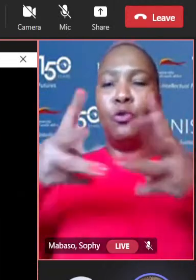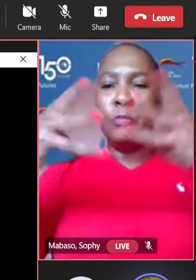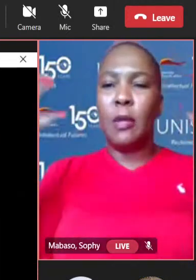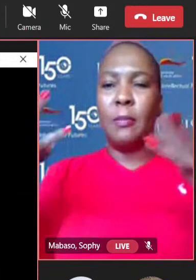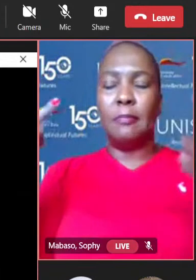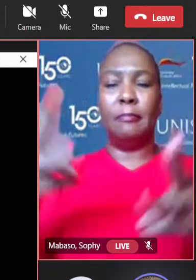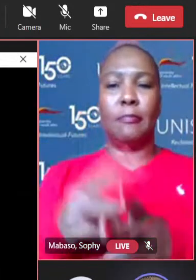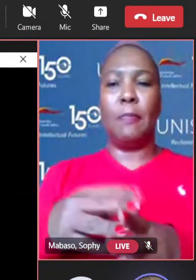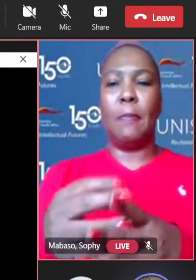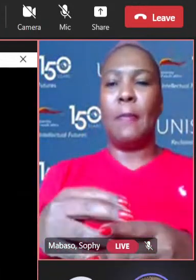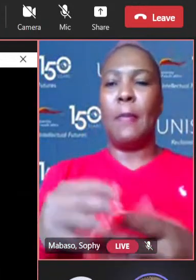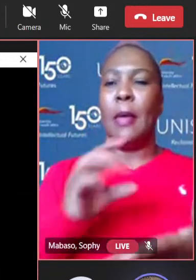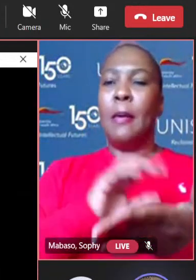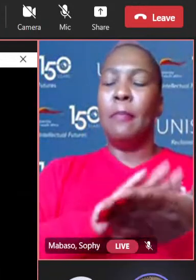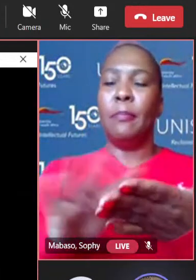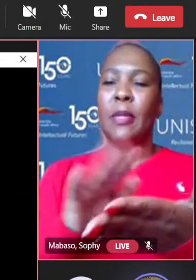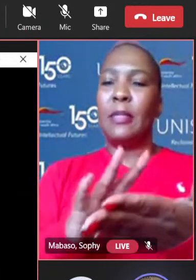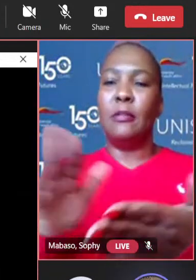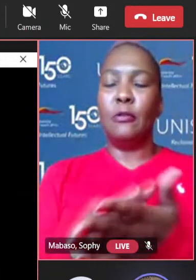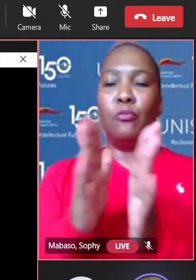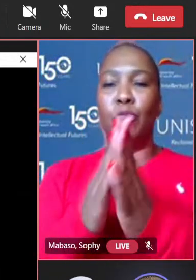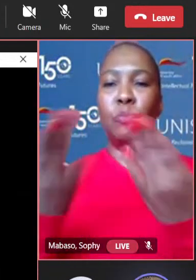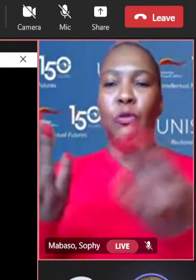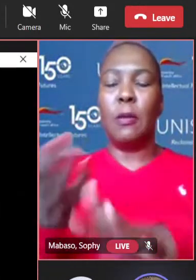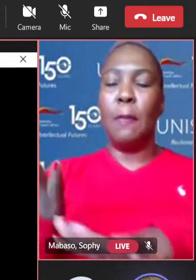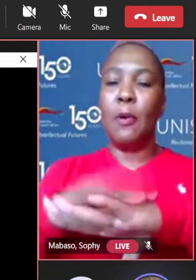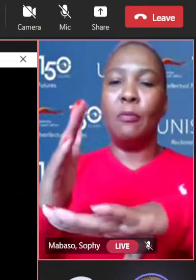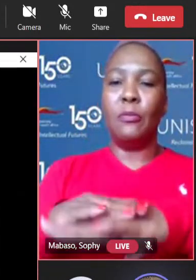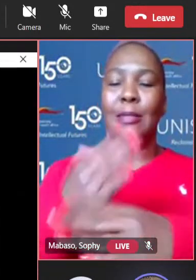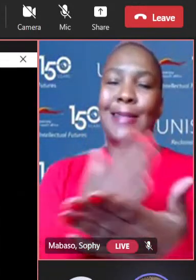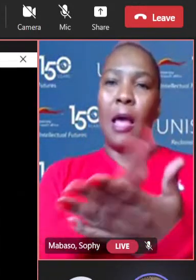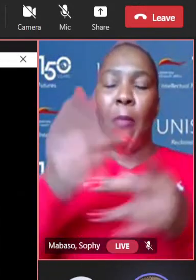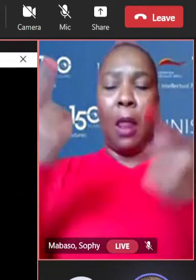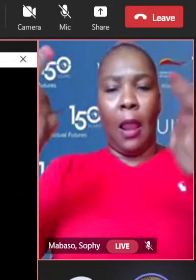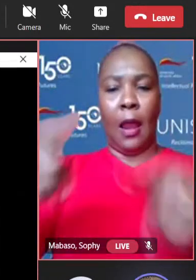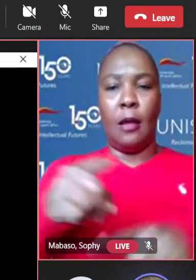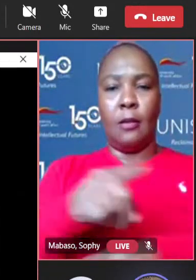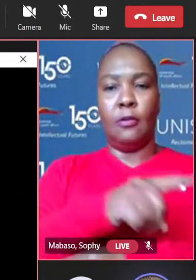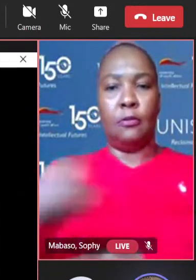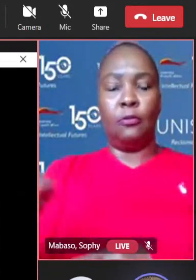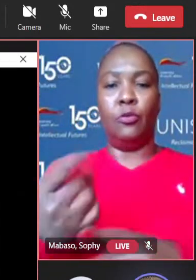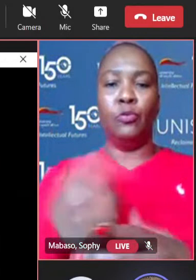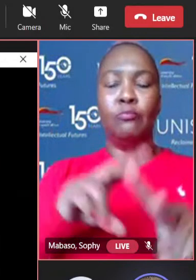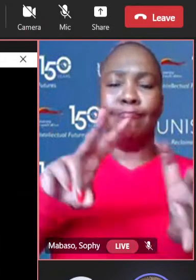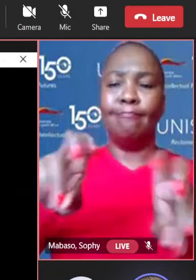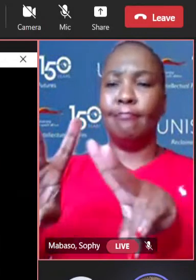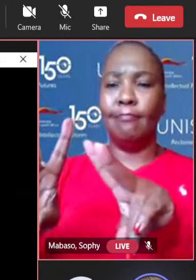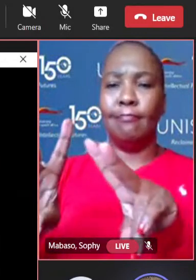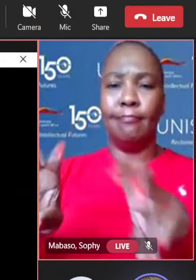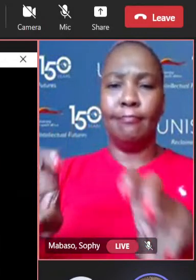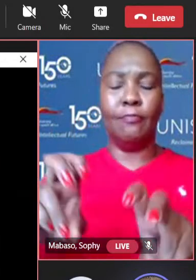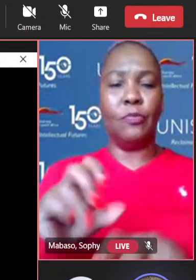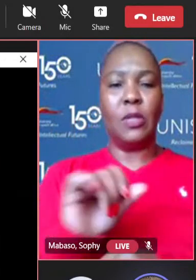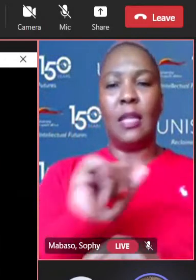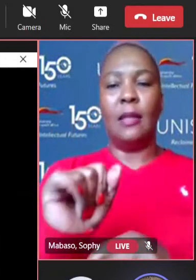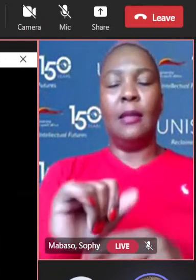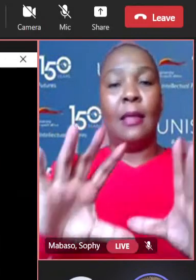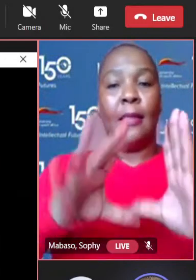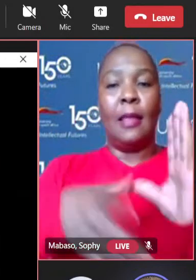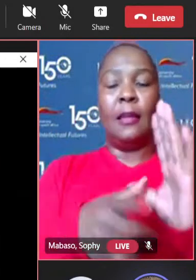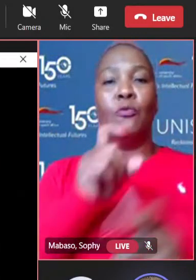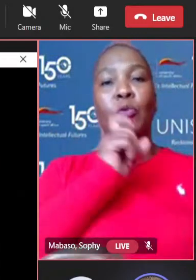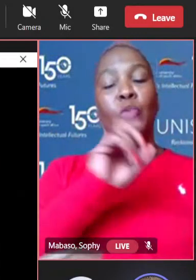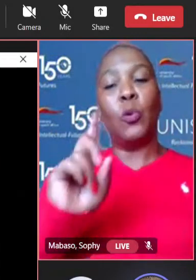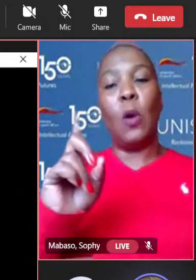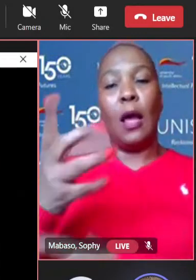more. Salmon also allows you, as you search, it allows you to refine your search further. You can then use